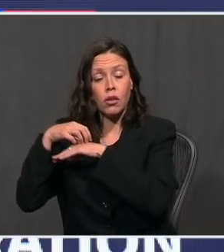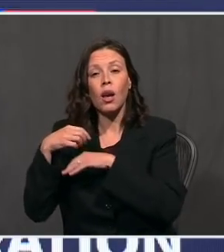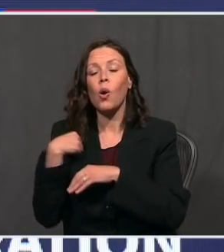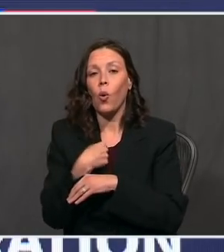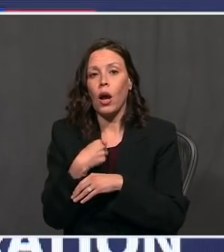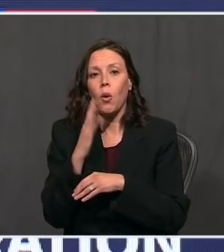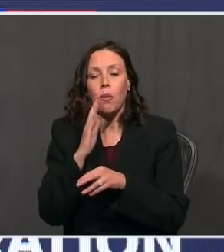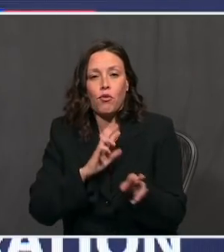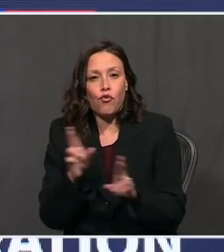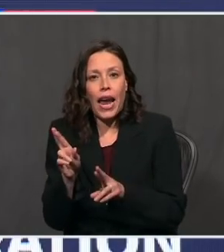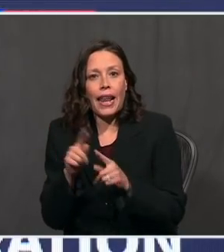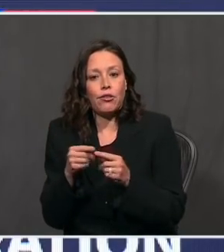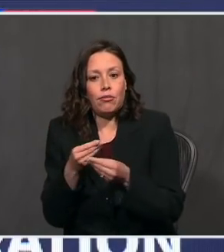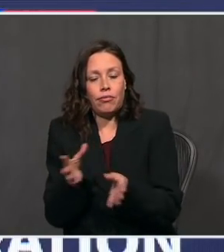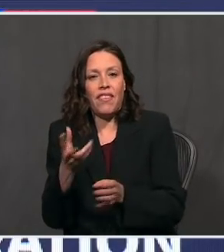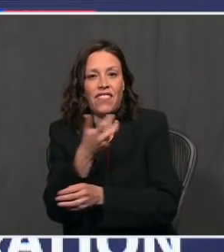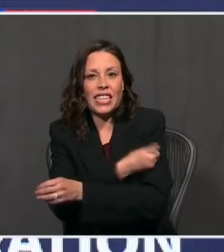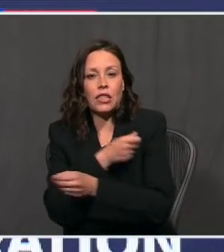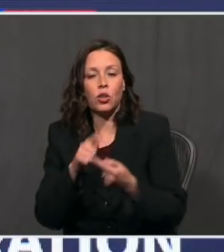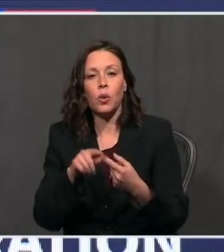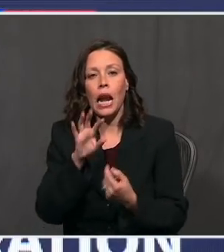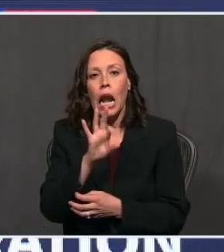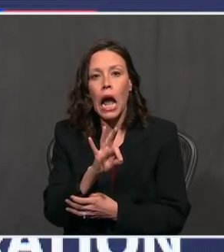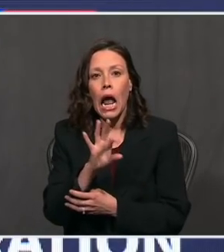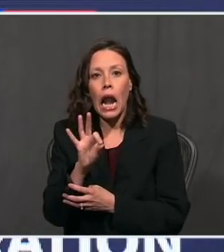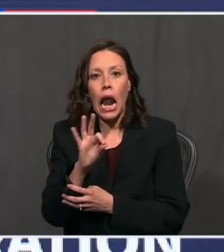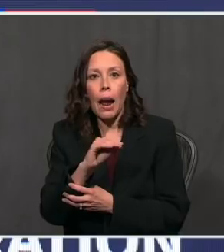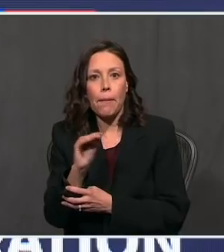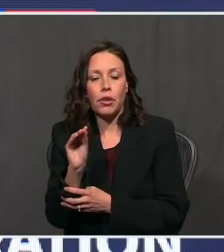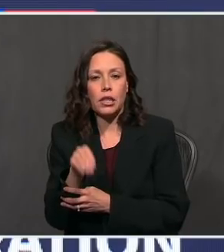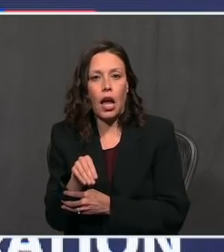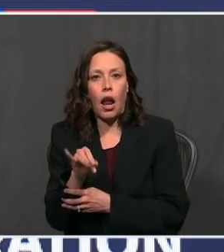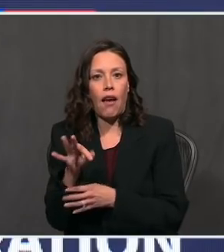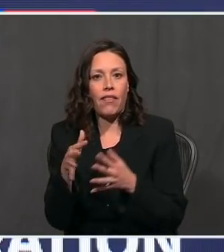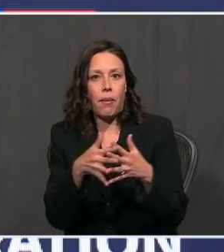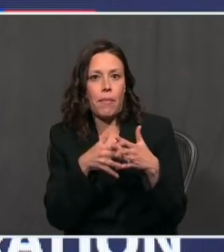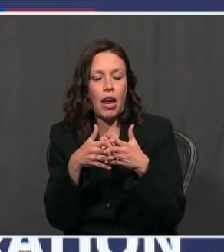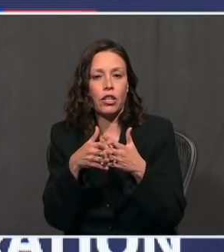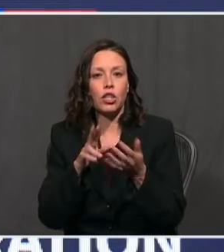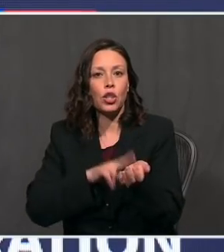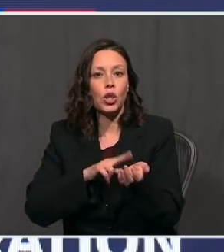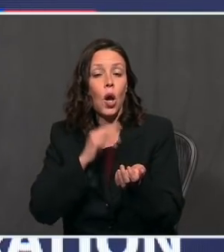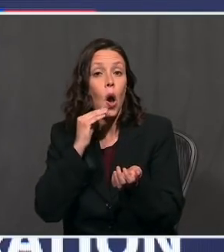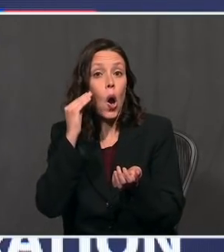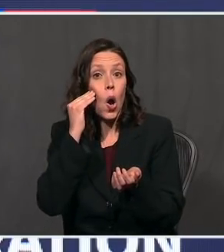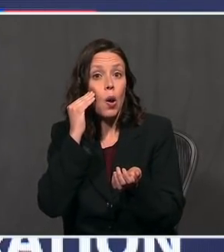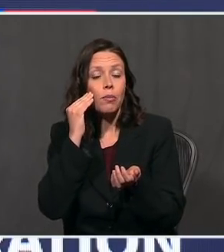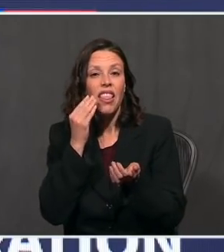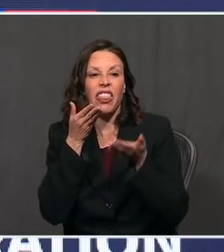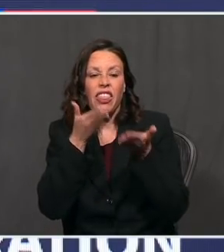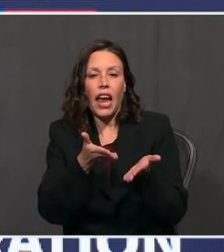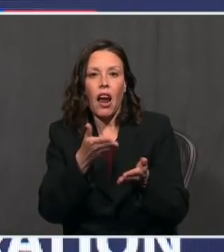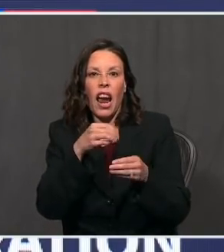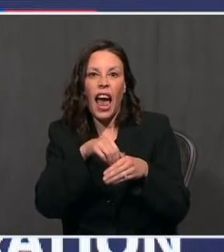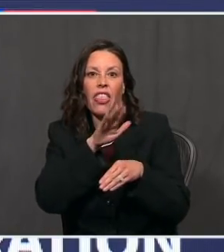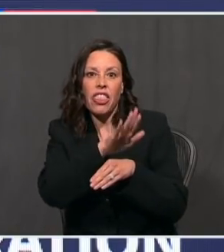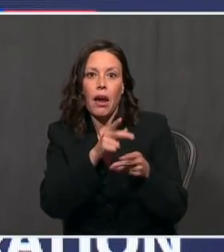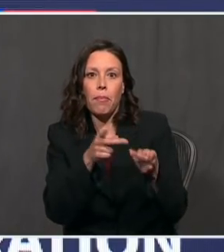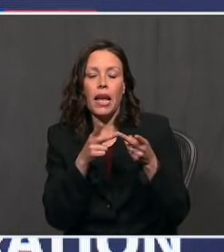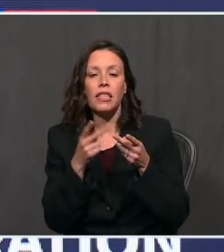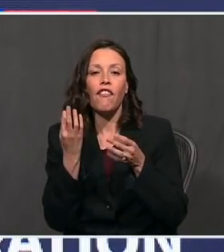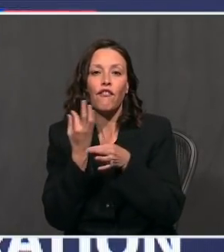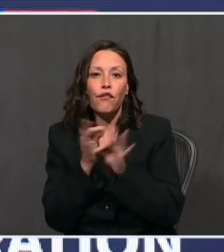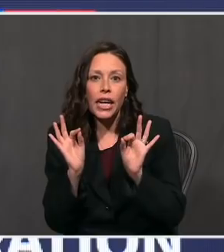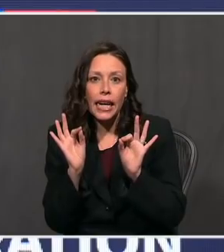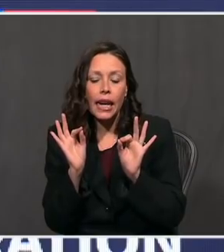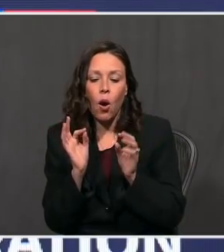to administer vaccines to 99% of America's nursing homes on site, free of charge